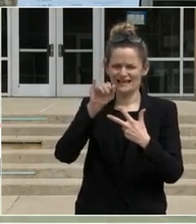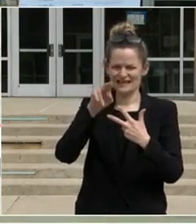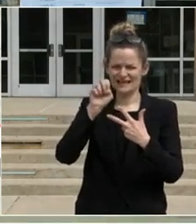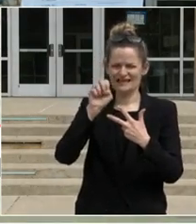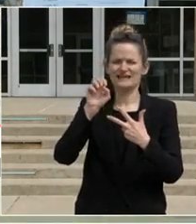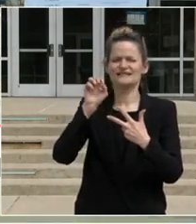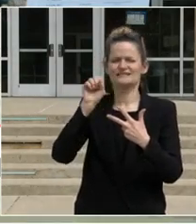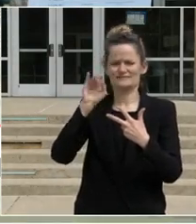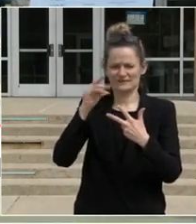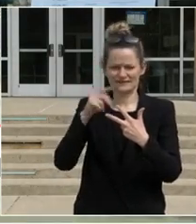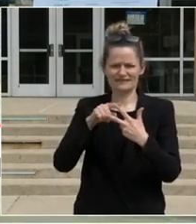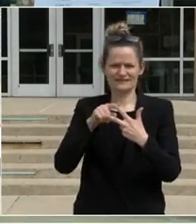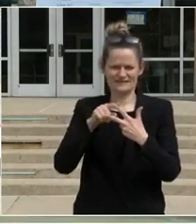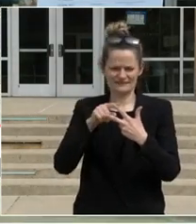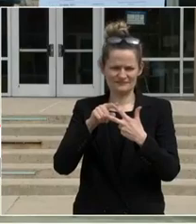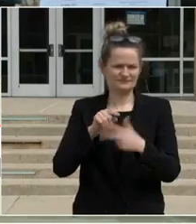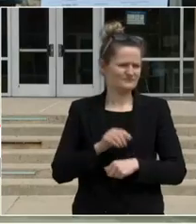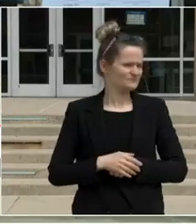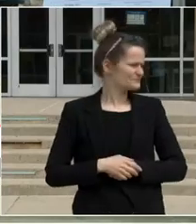Thank you, Principal Smith.